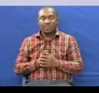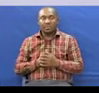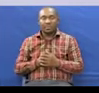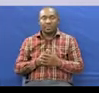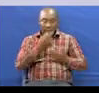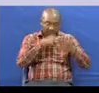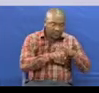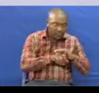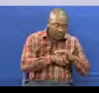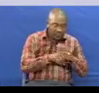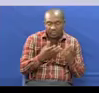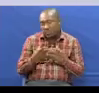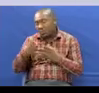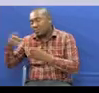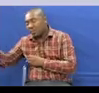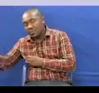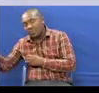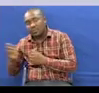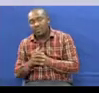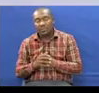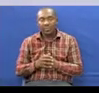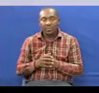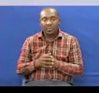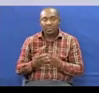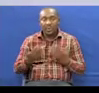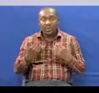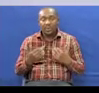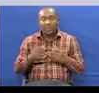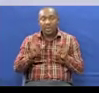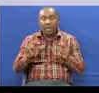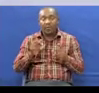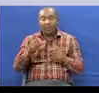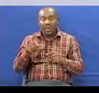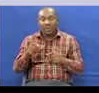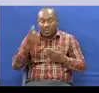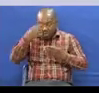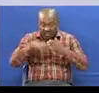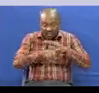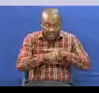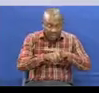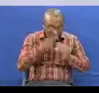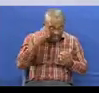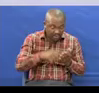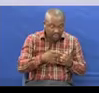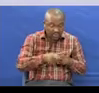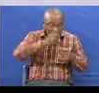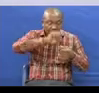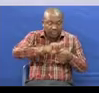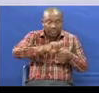be emigrations, those people who are moving out from their areas. So if people are